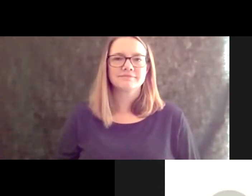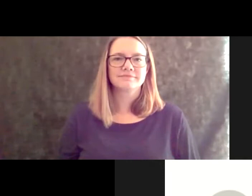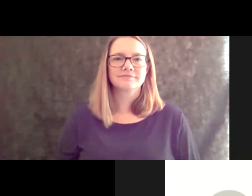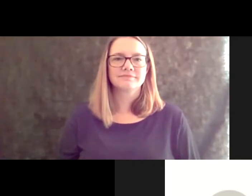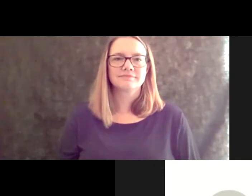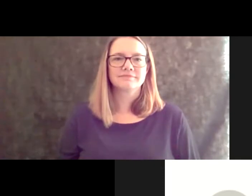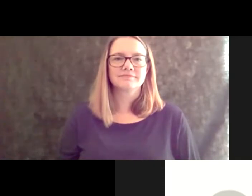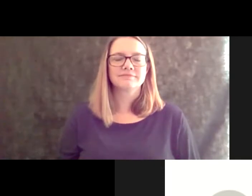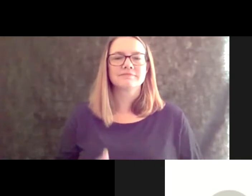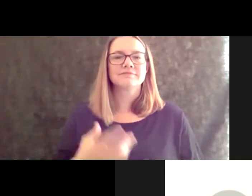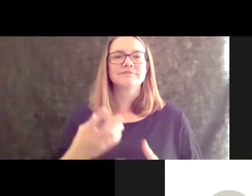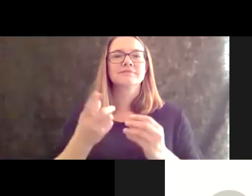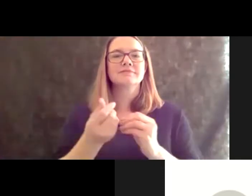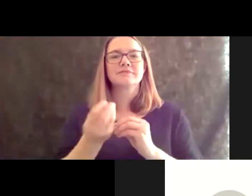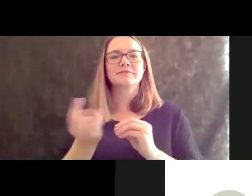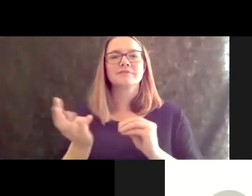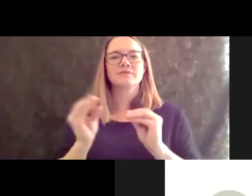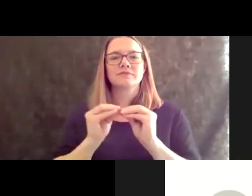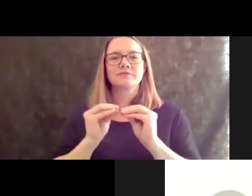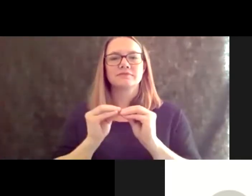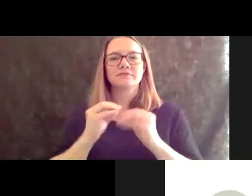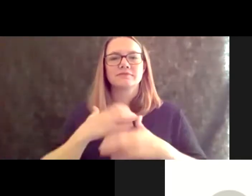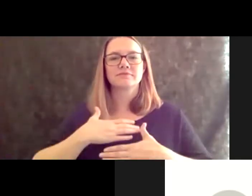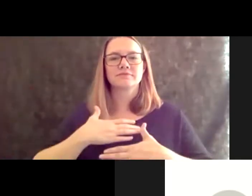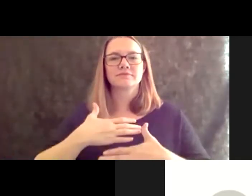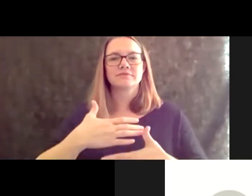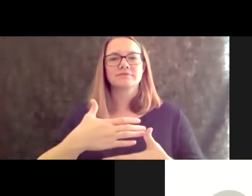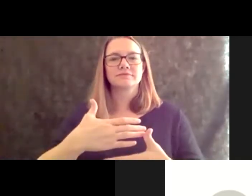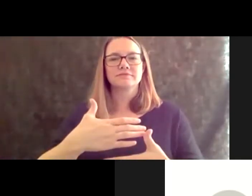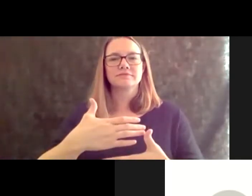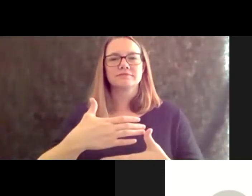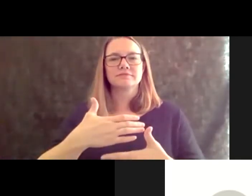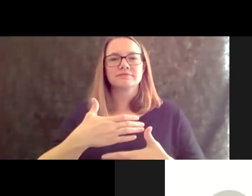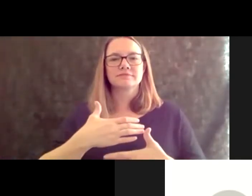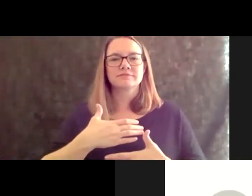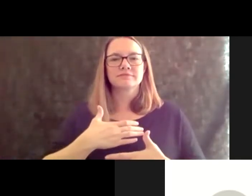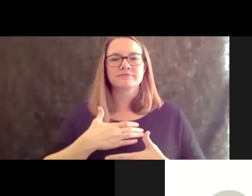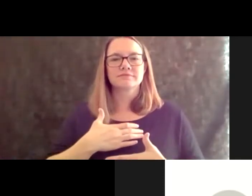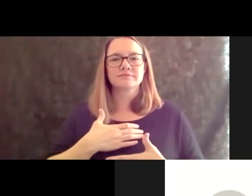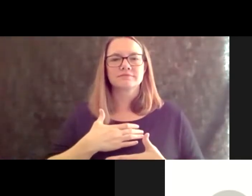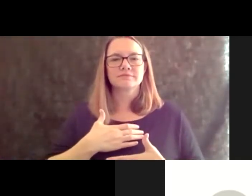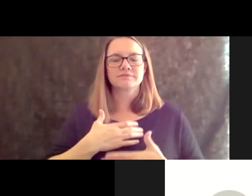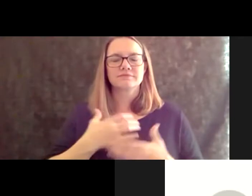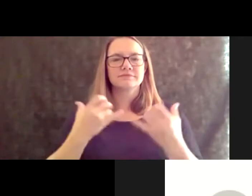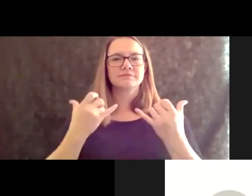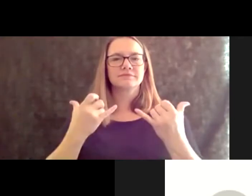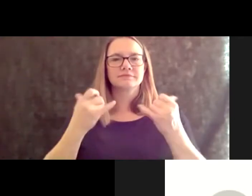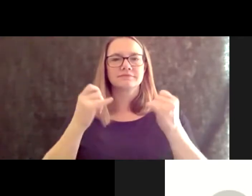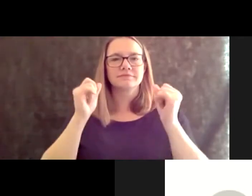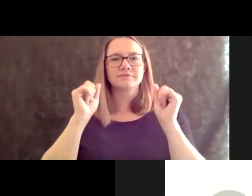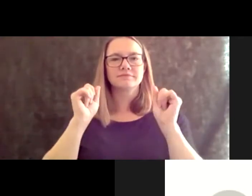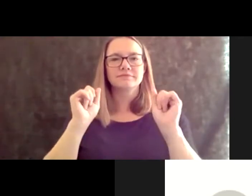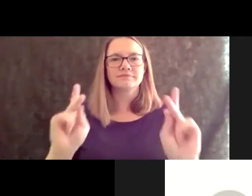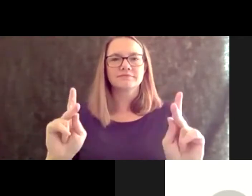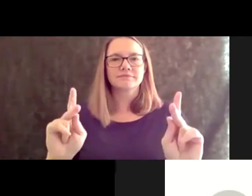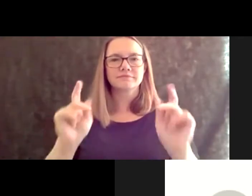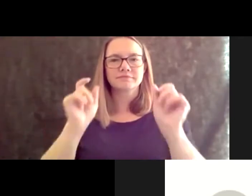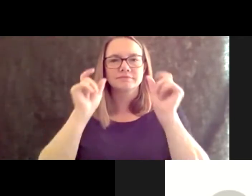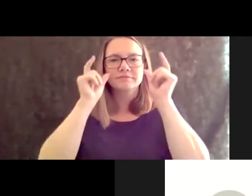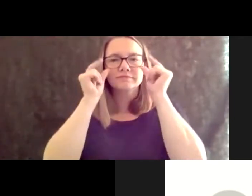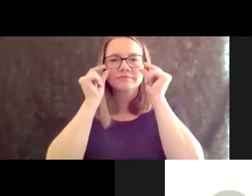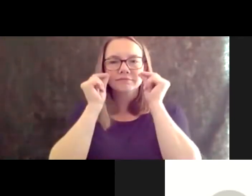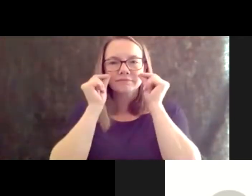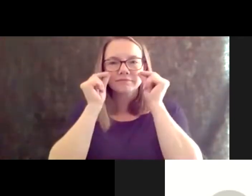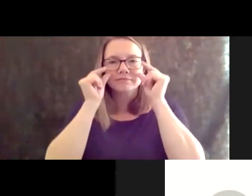After a few more breaths, I invite you to slowly come back. If you had your eyes